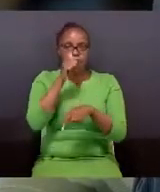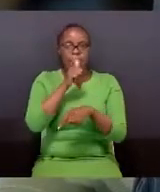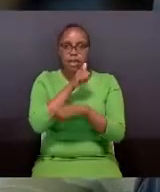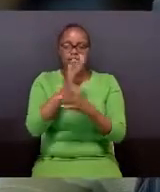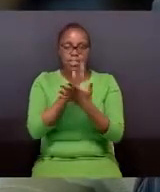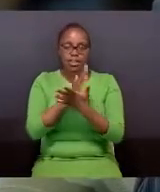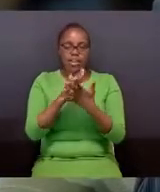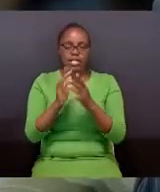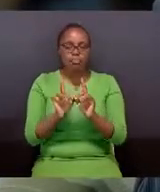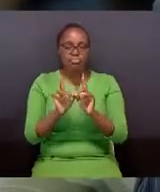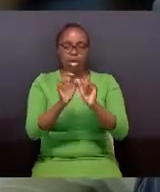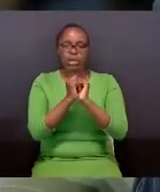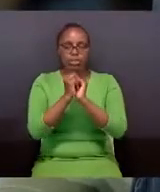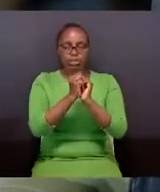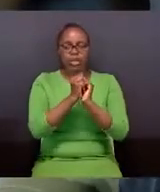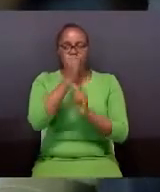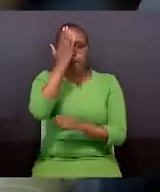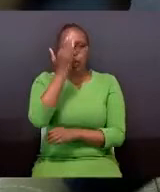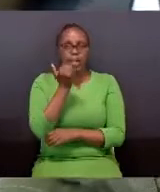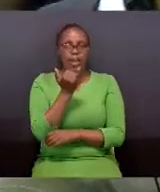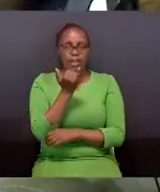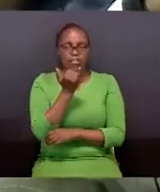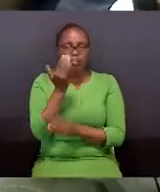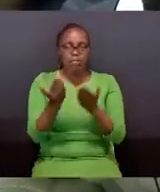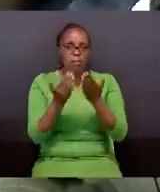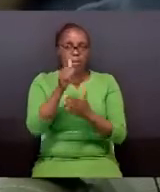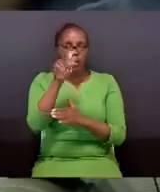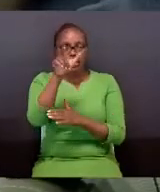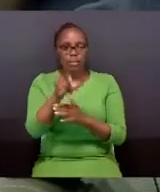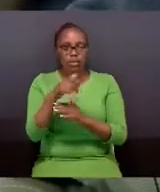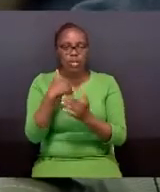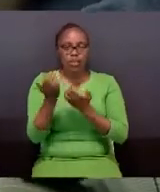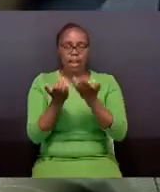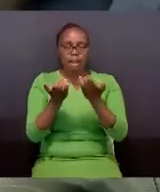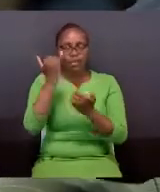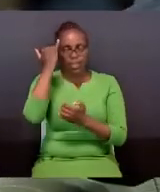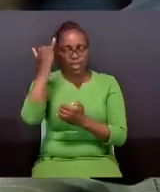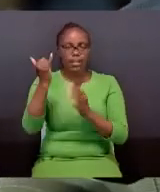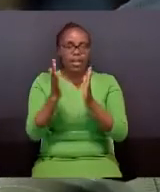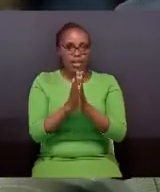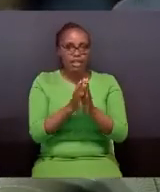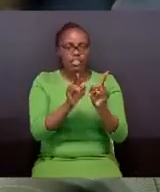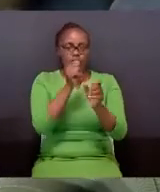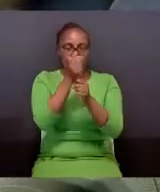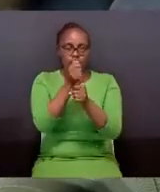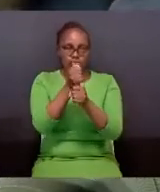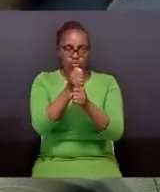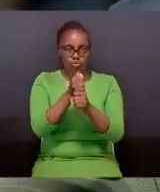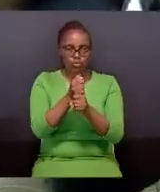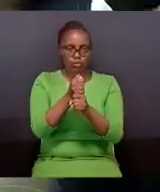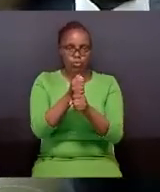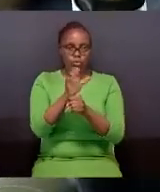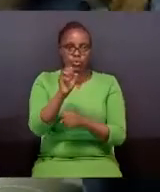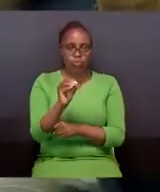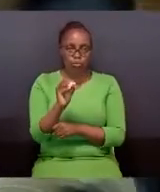sector accompanies them because maybe somebody has a business idea up to a point.